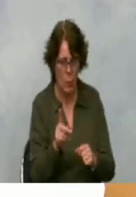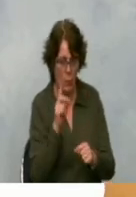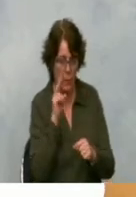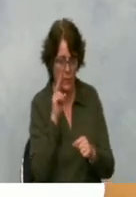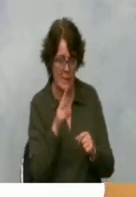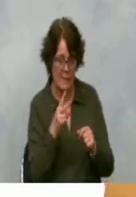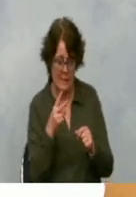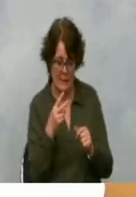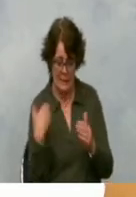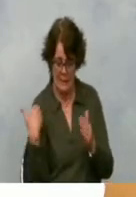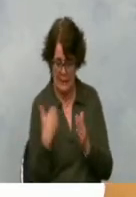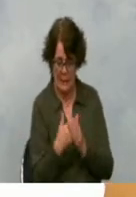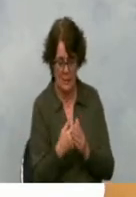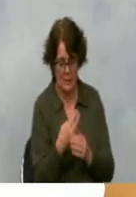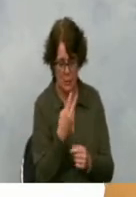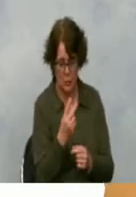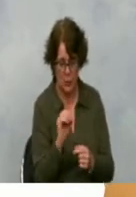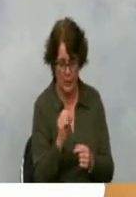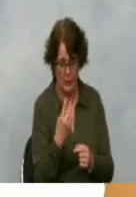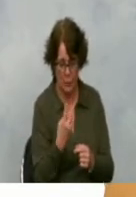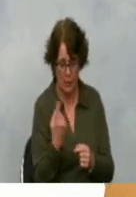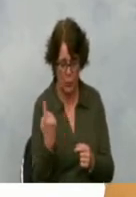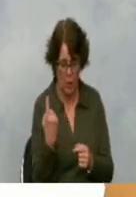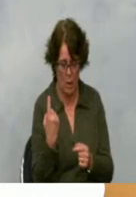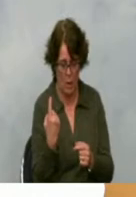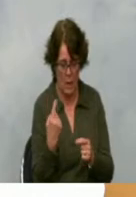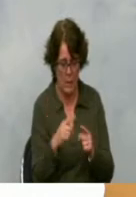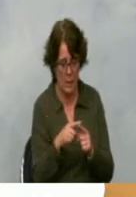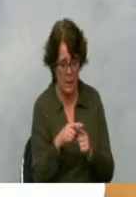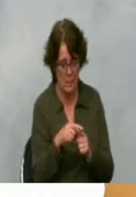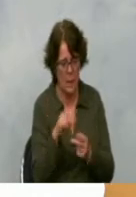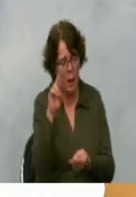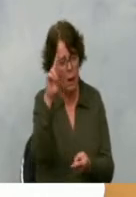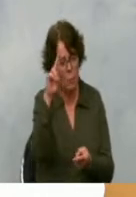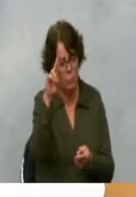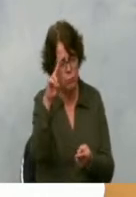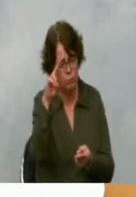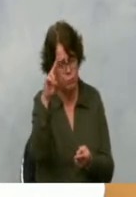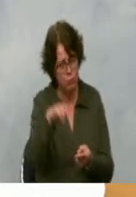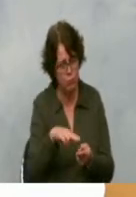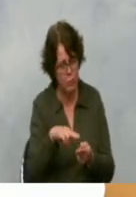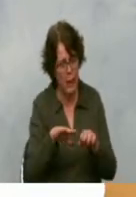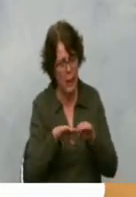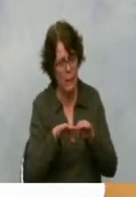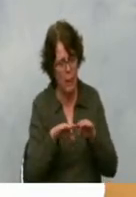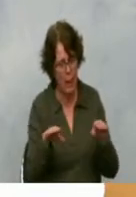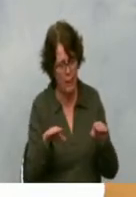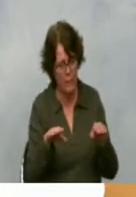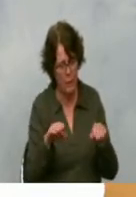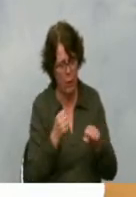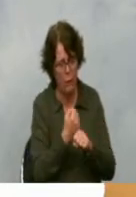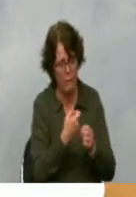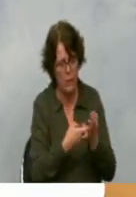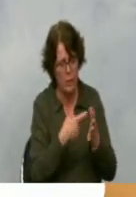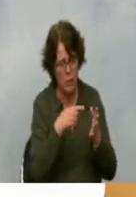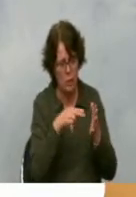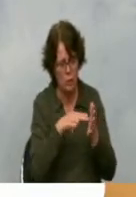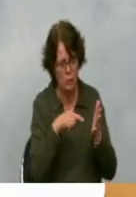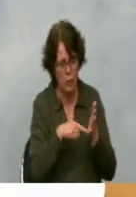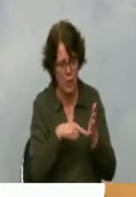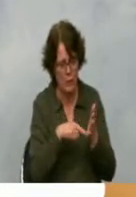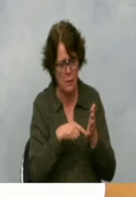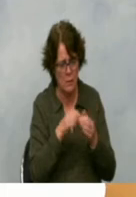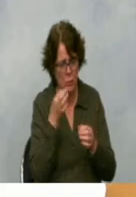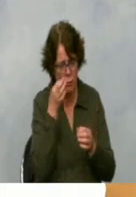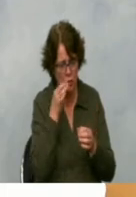since 2021 is a reduction in that level of capital grant down to just over